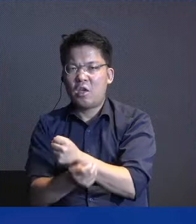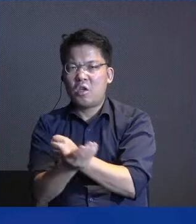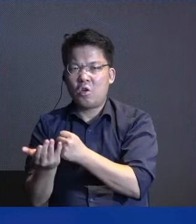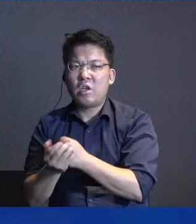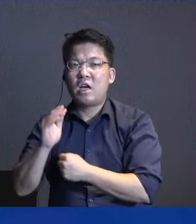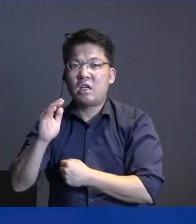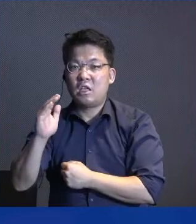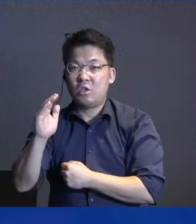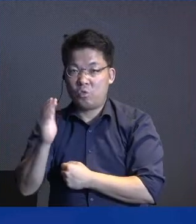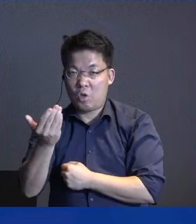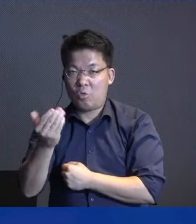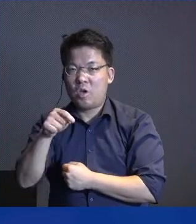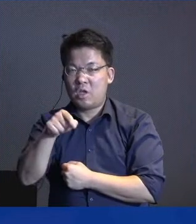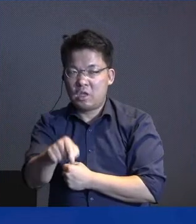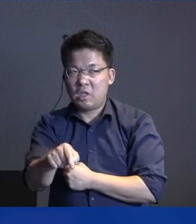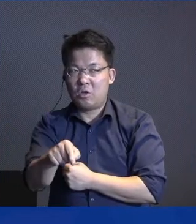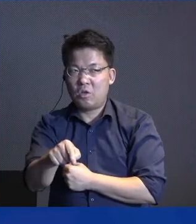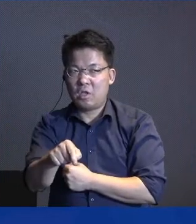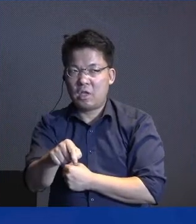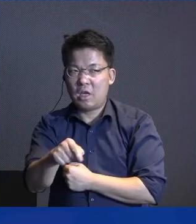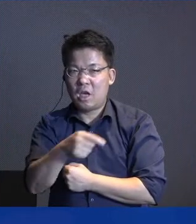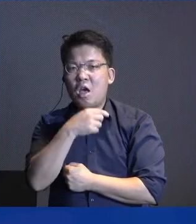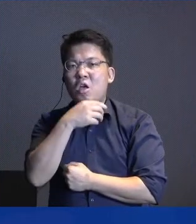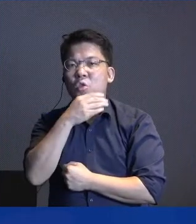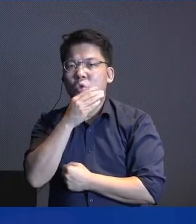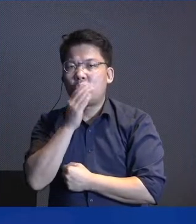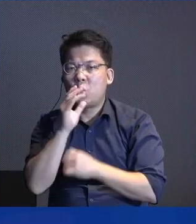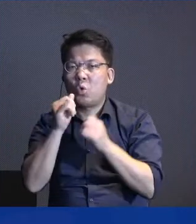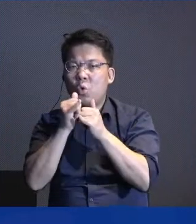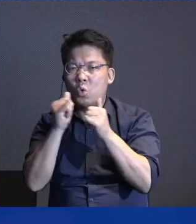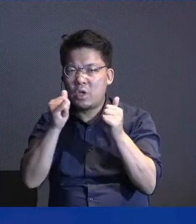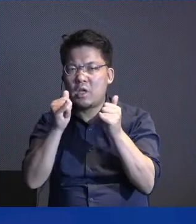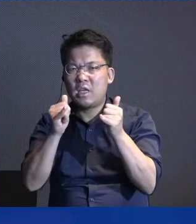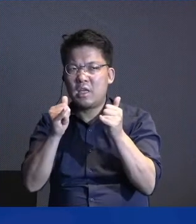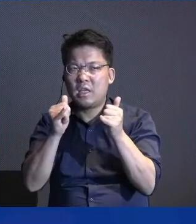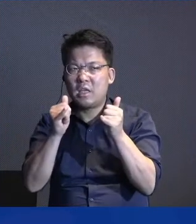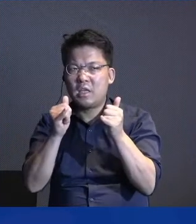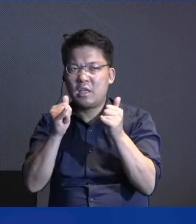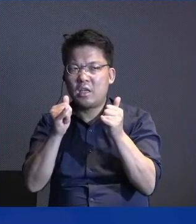to strive for their well-being in a given situation.